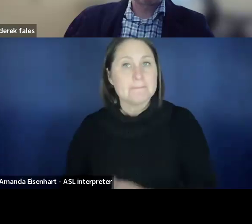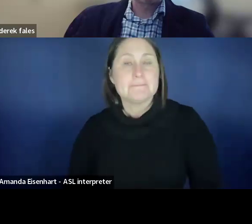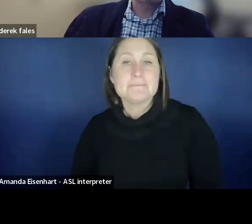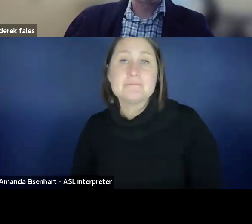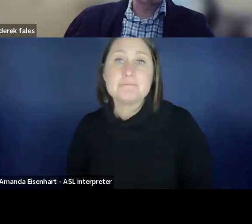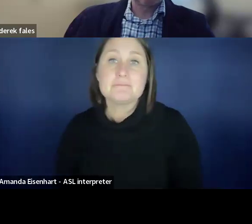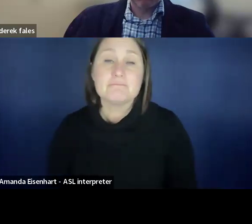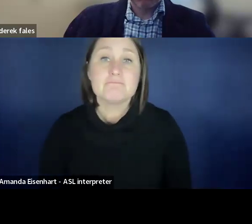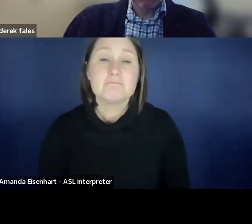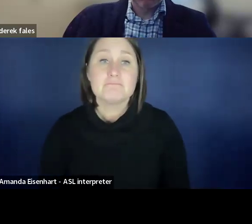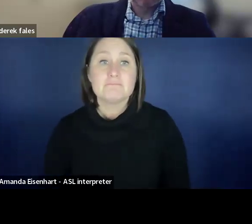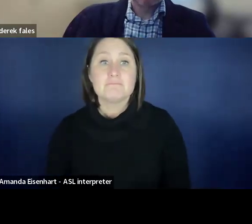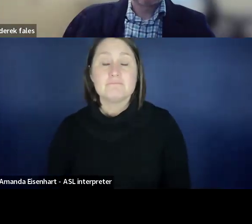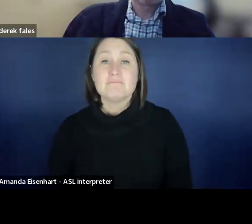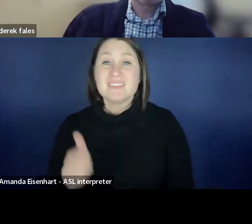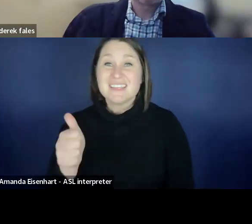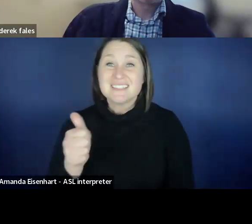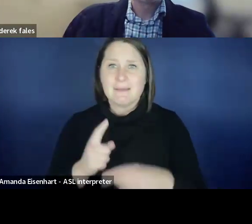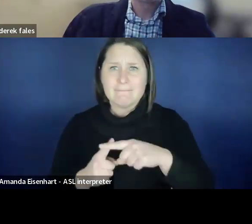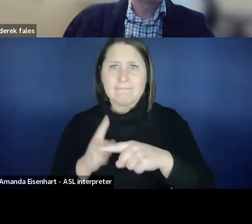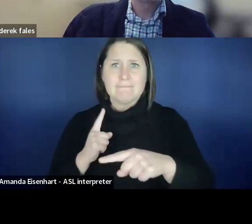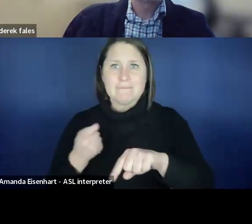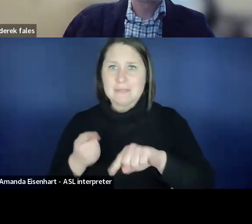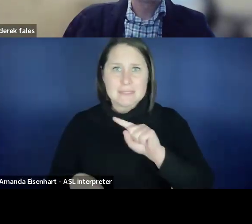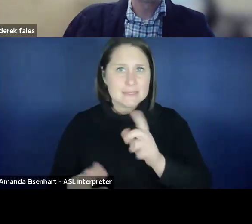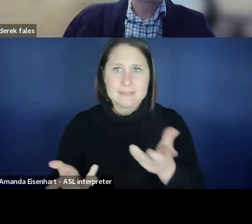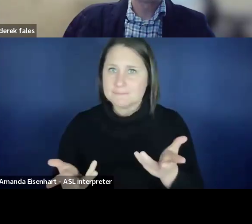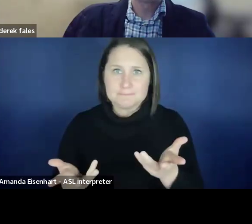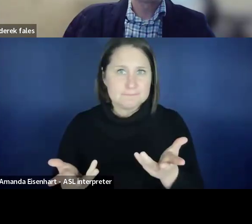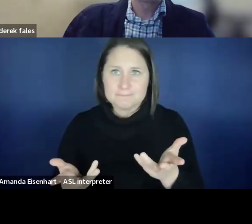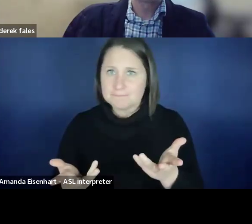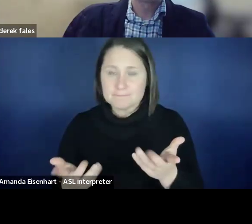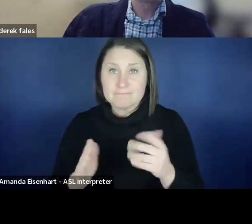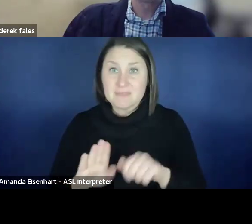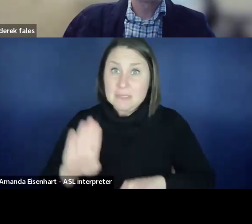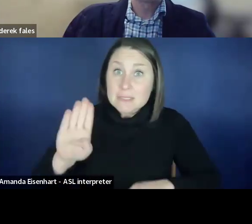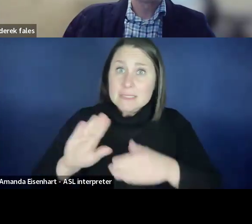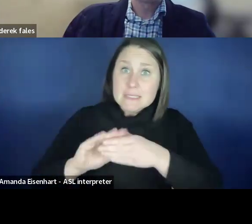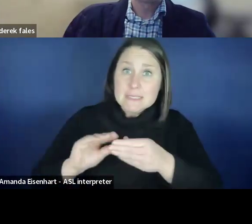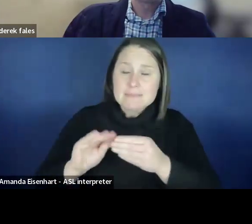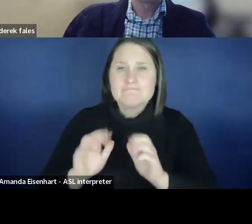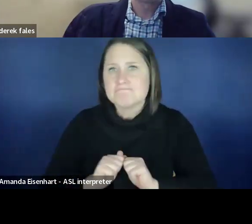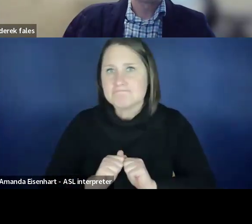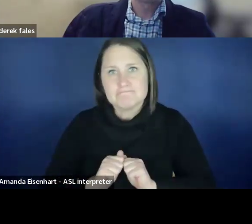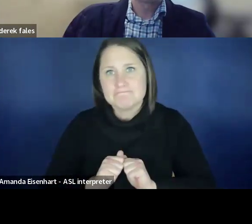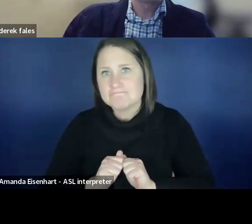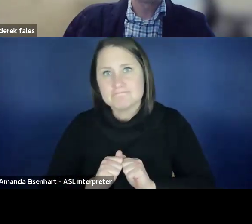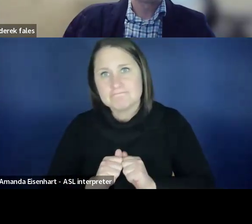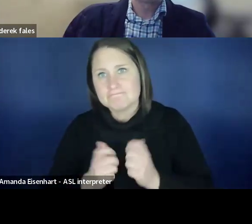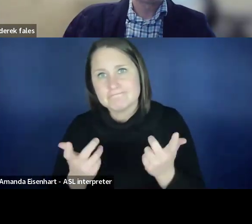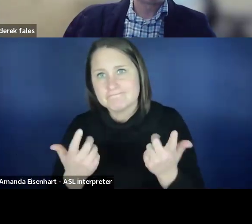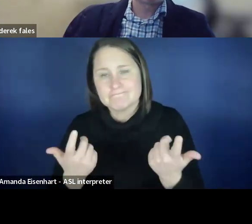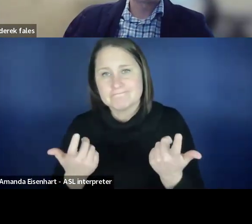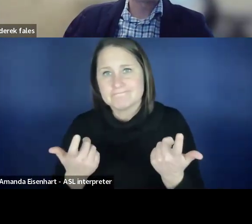you don't have the capability to unmute yourselves, or we're probably not going to be able to have people